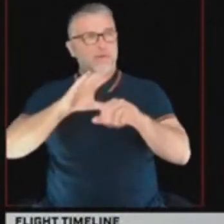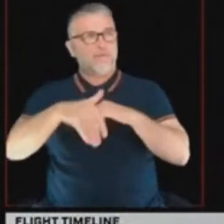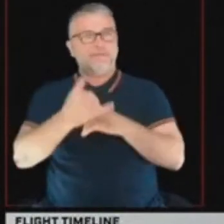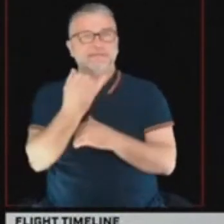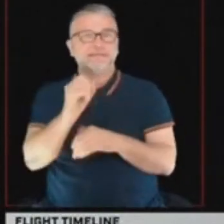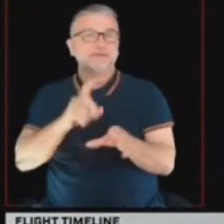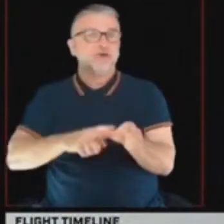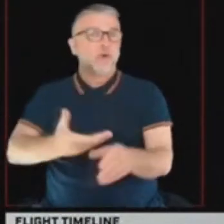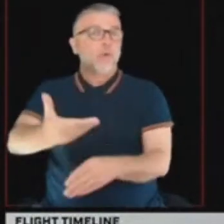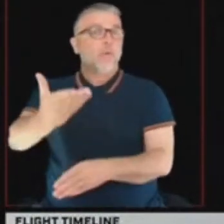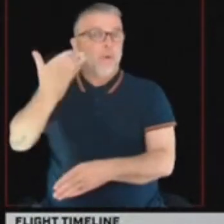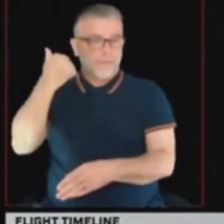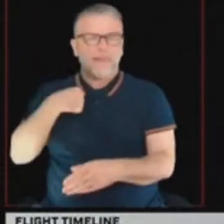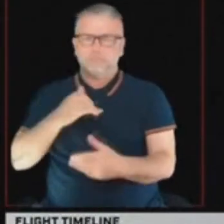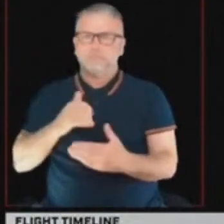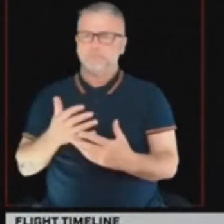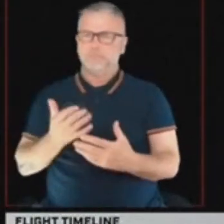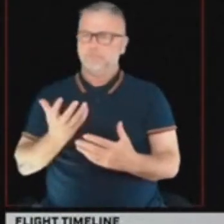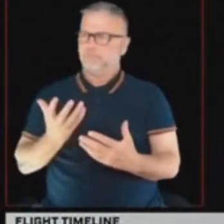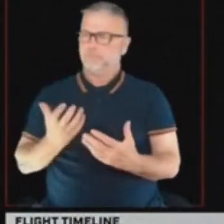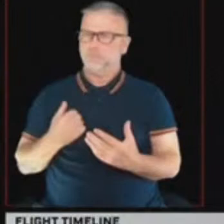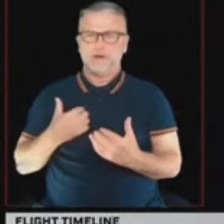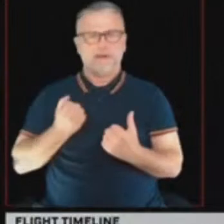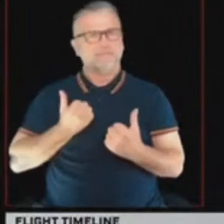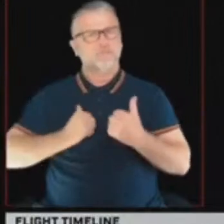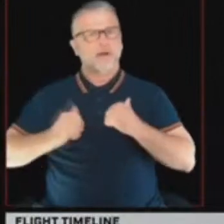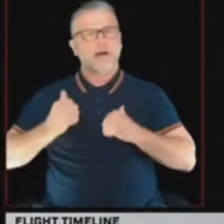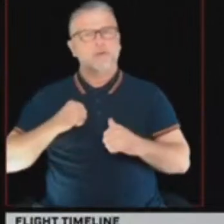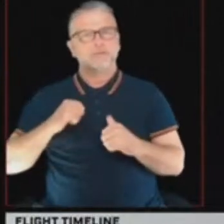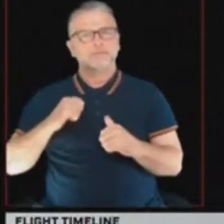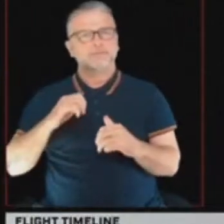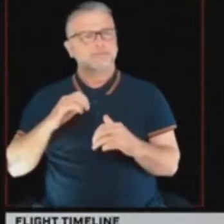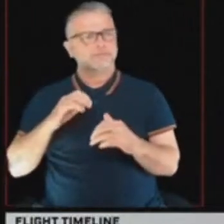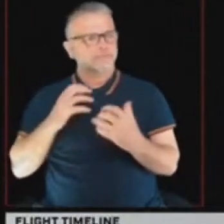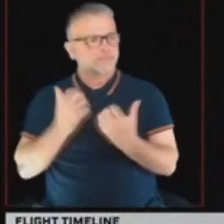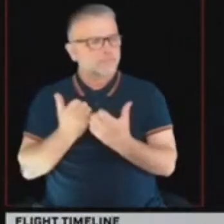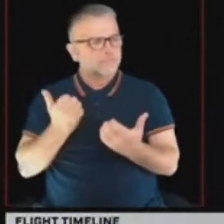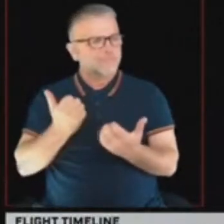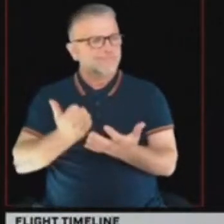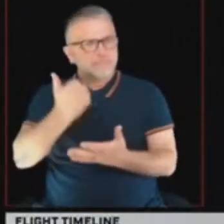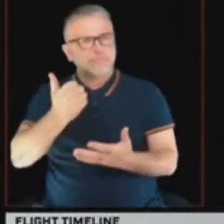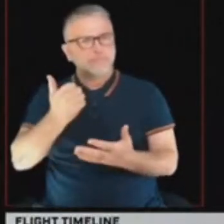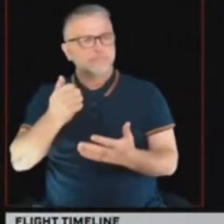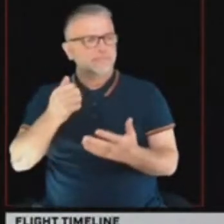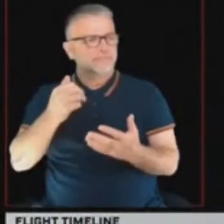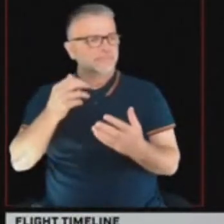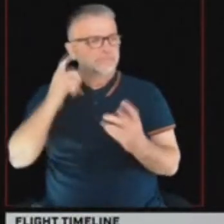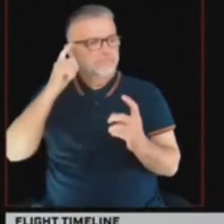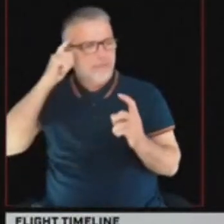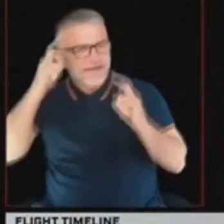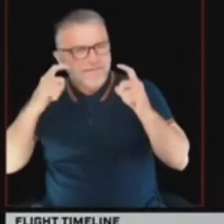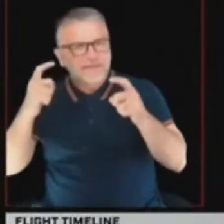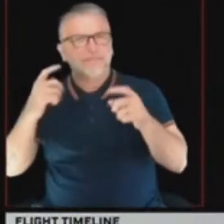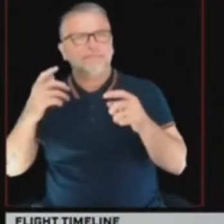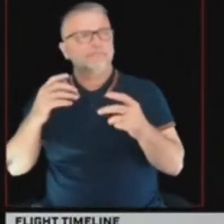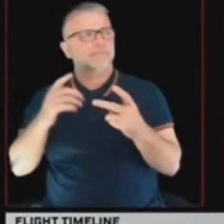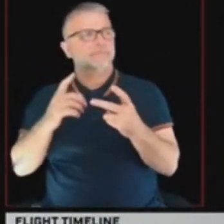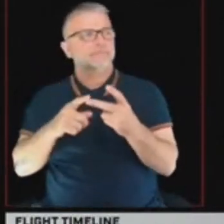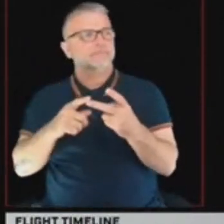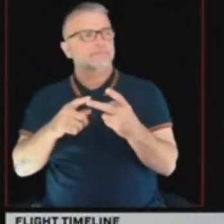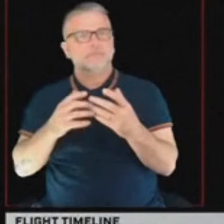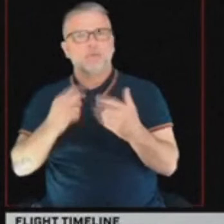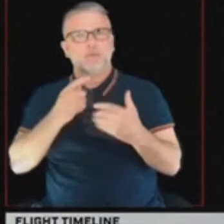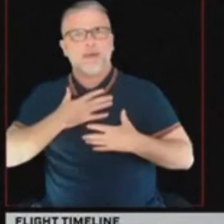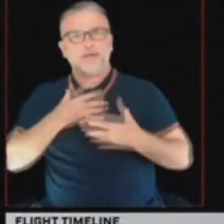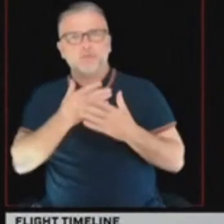really taken great pride in how innovative, how we like to advance the